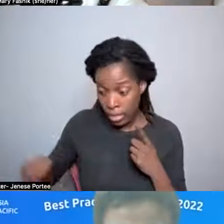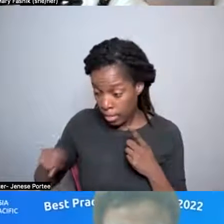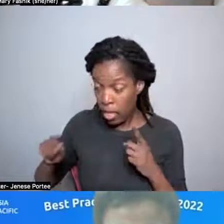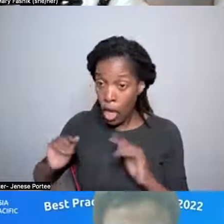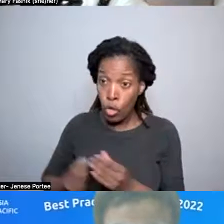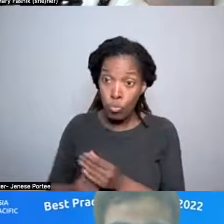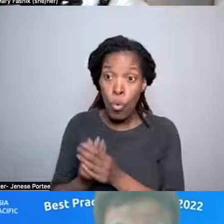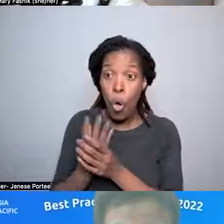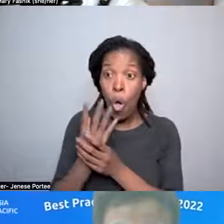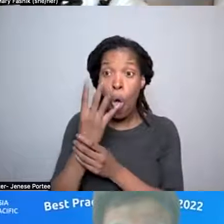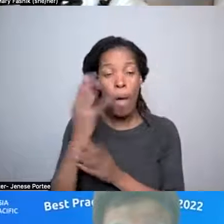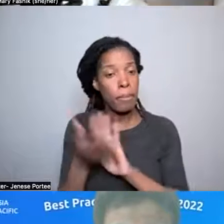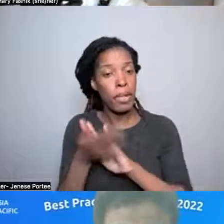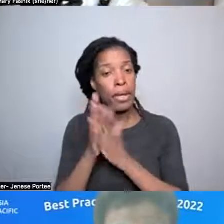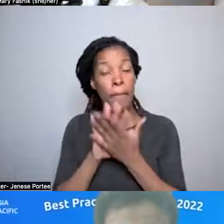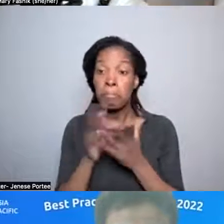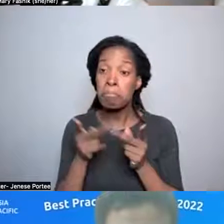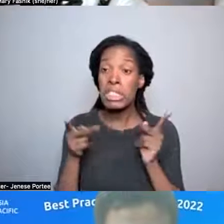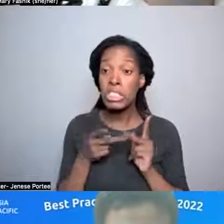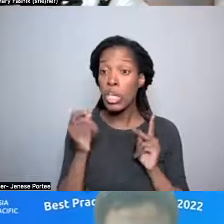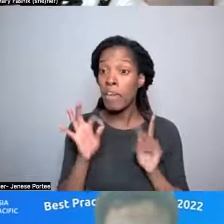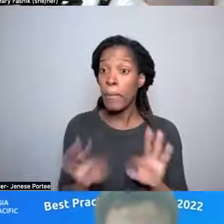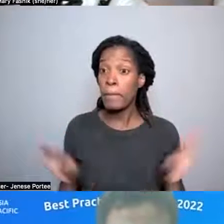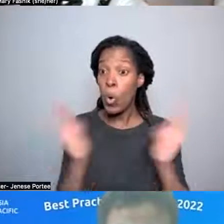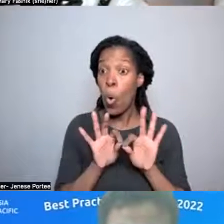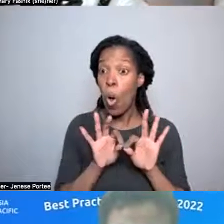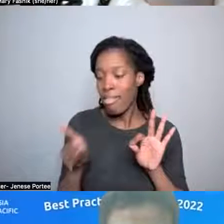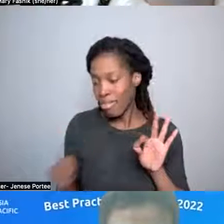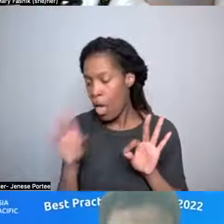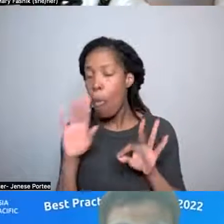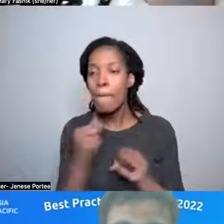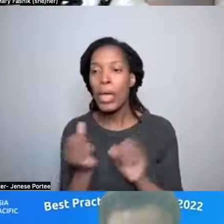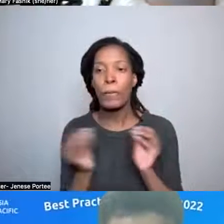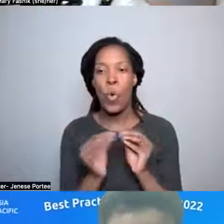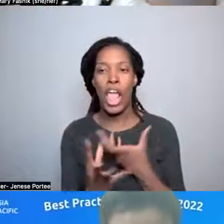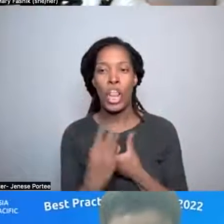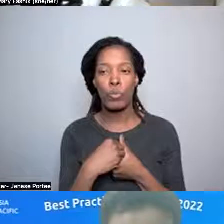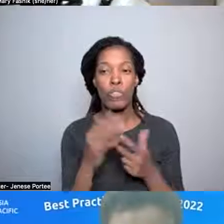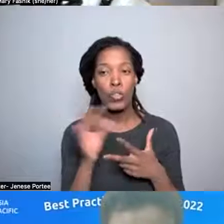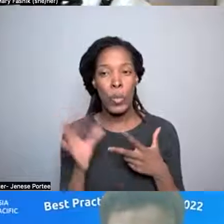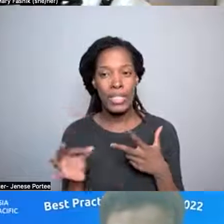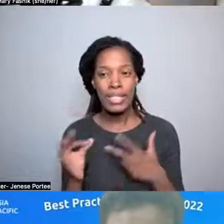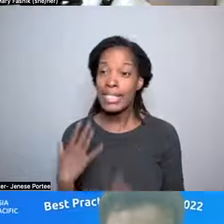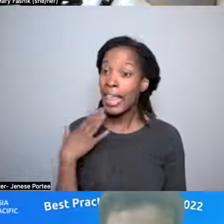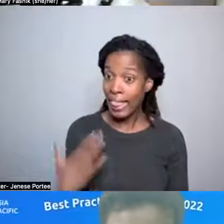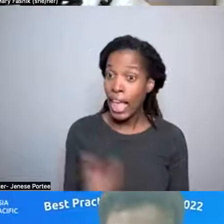into position of importance, they will make more inclusive choices. Thank you.